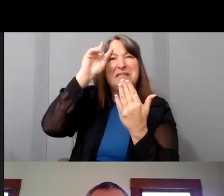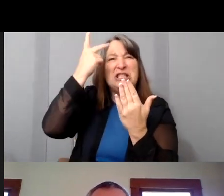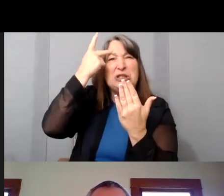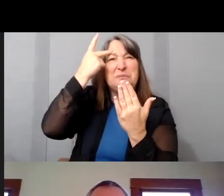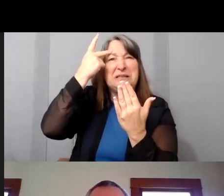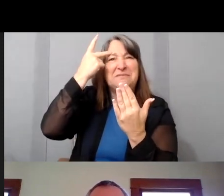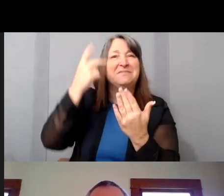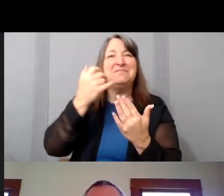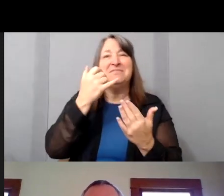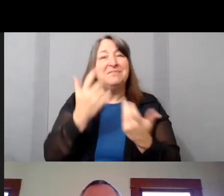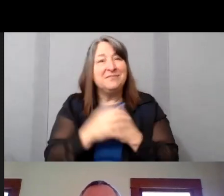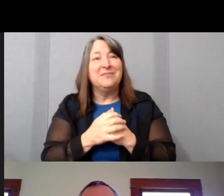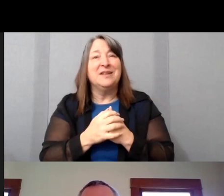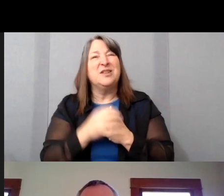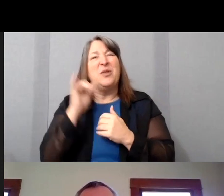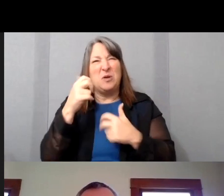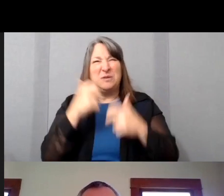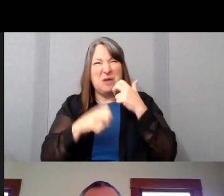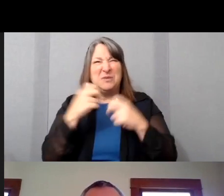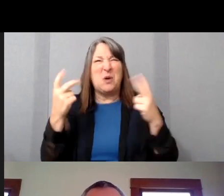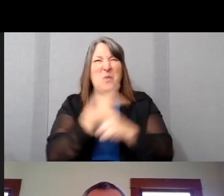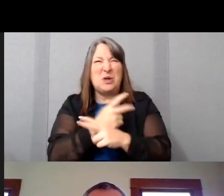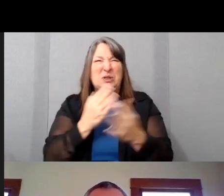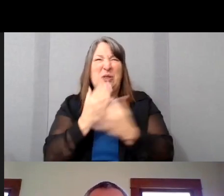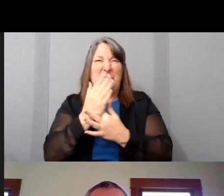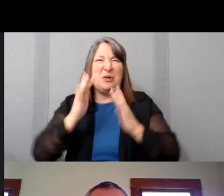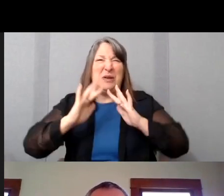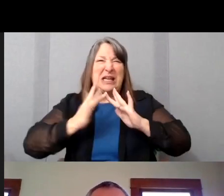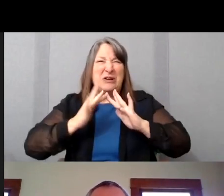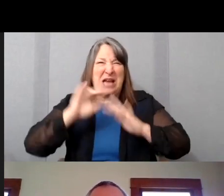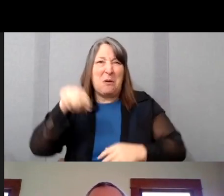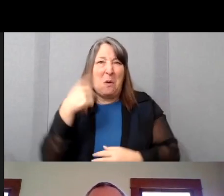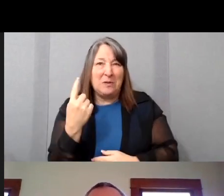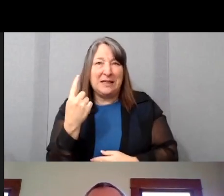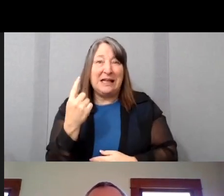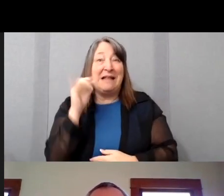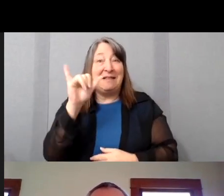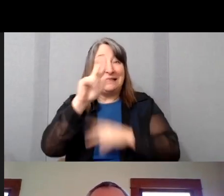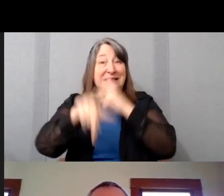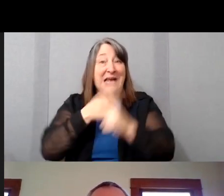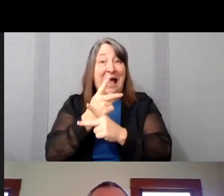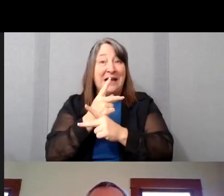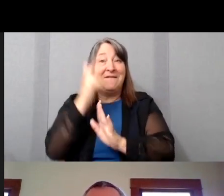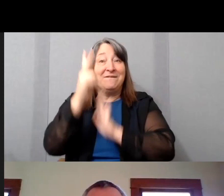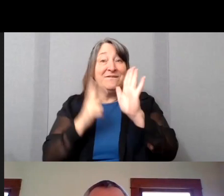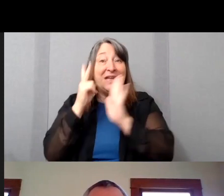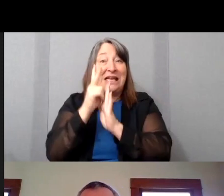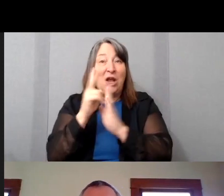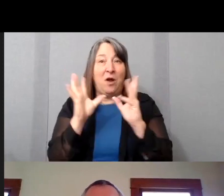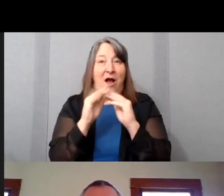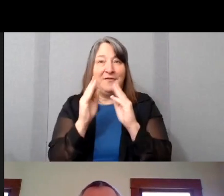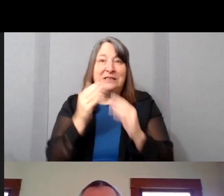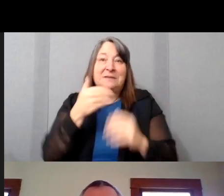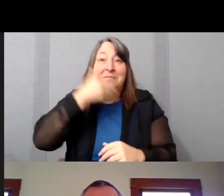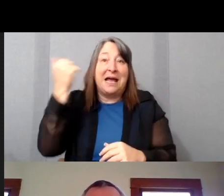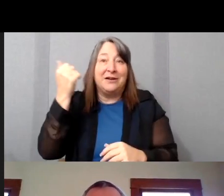obviously exacerbated. I think this type of video conferencing that we're all doing right now is probably a better way to go. I can at least read a